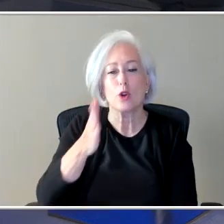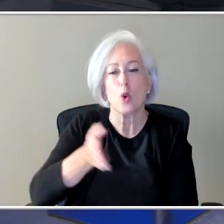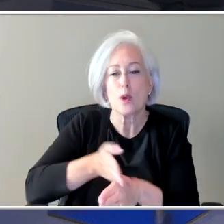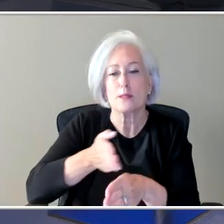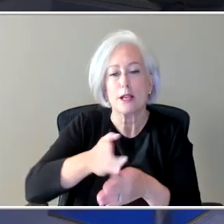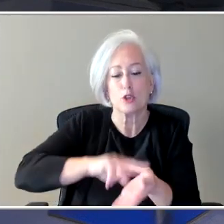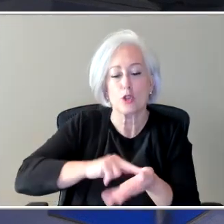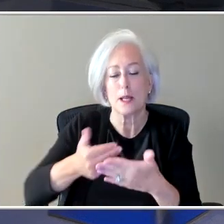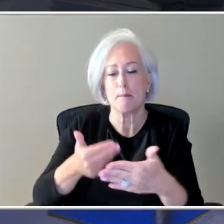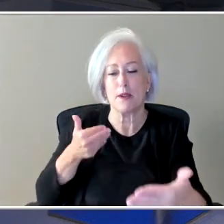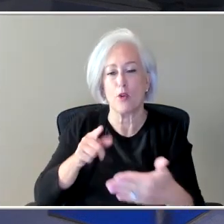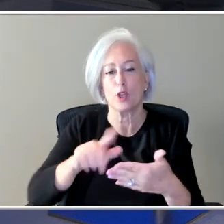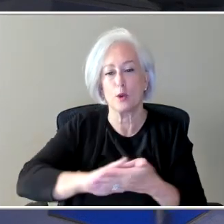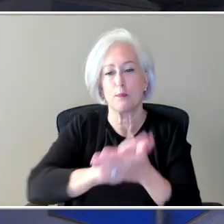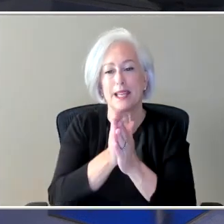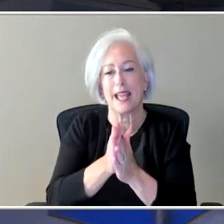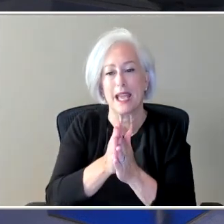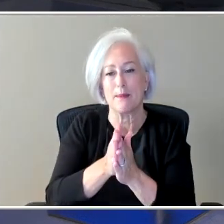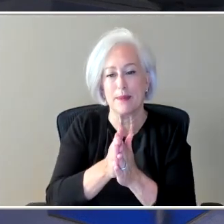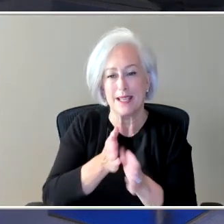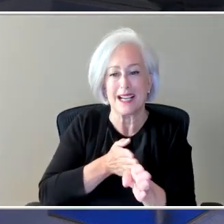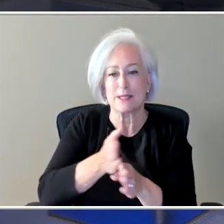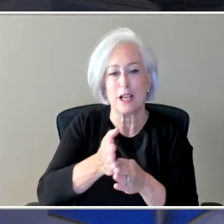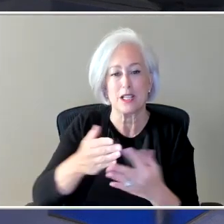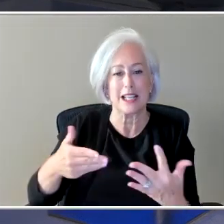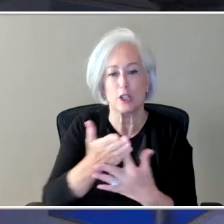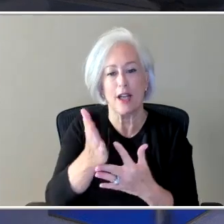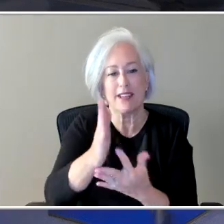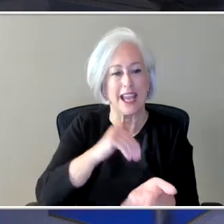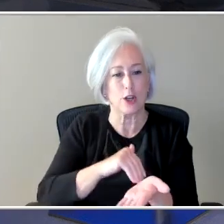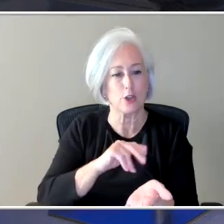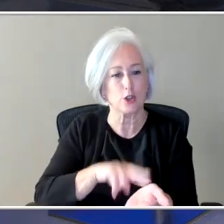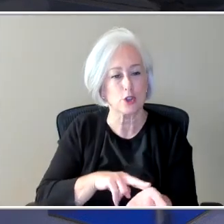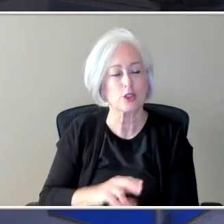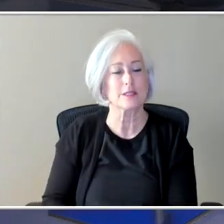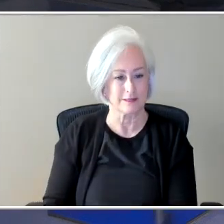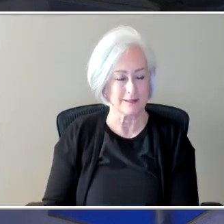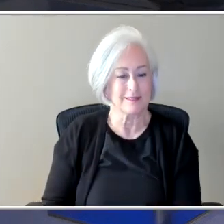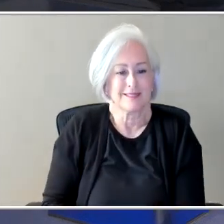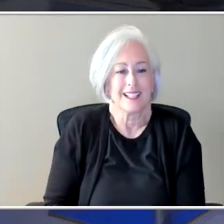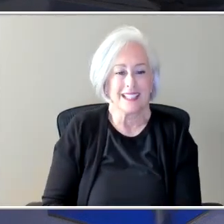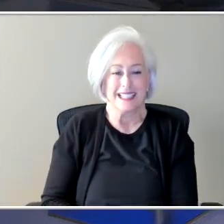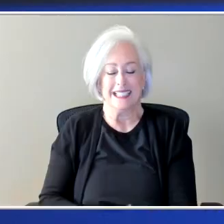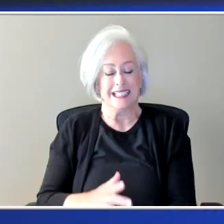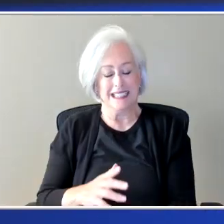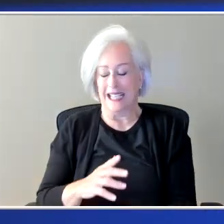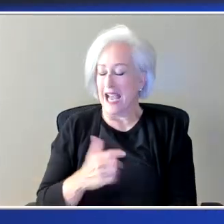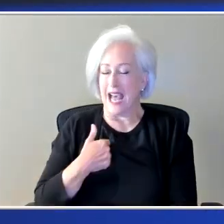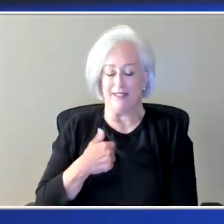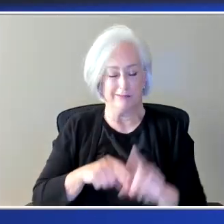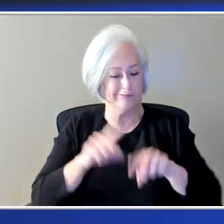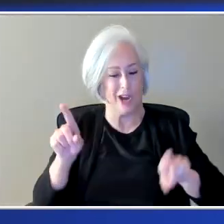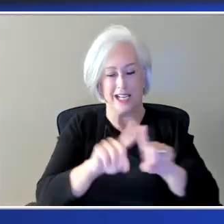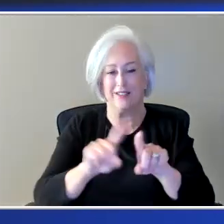became a specialist in nurse navigation to our nurses? Yeah, well, gosh, I've done a kind of a wide variety, but a